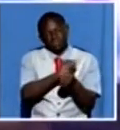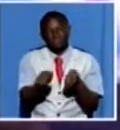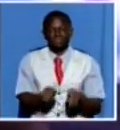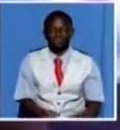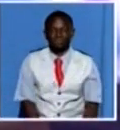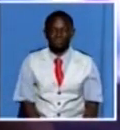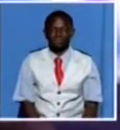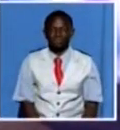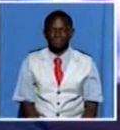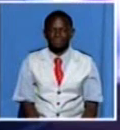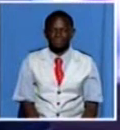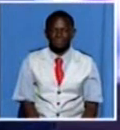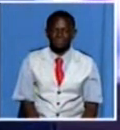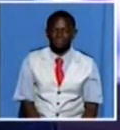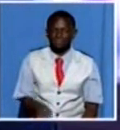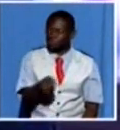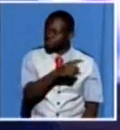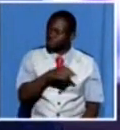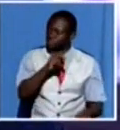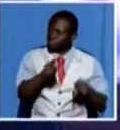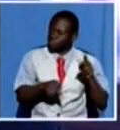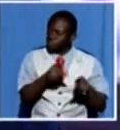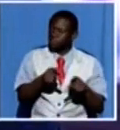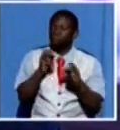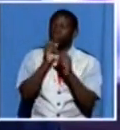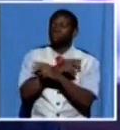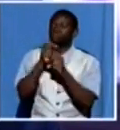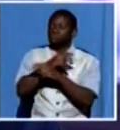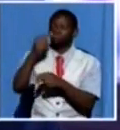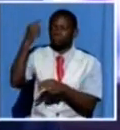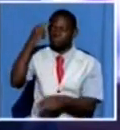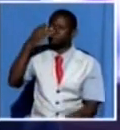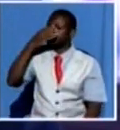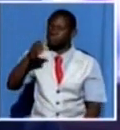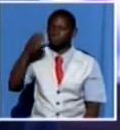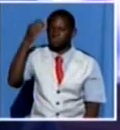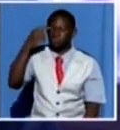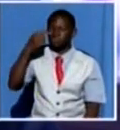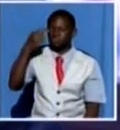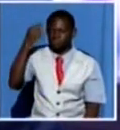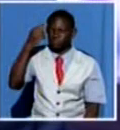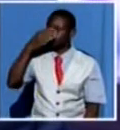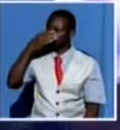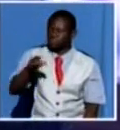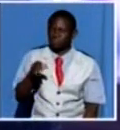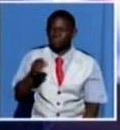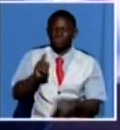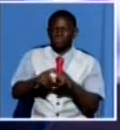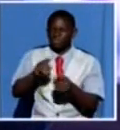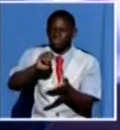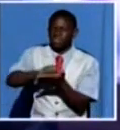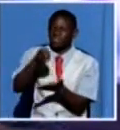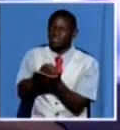and shout corruption, corruption, because you are tarnishing people's reputation, and you know those that are accused have no remedy because they can't go and clear